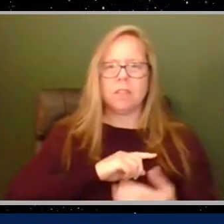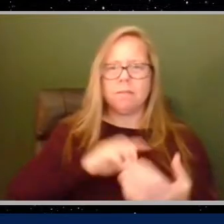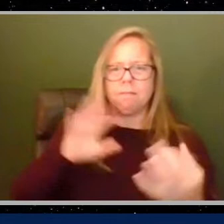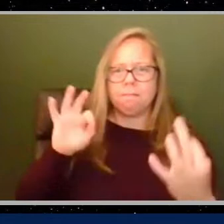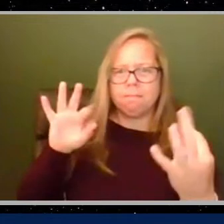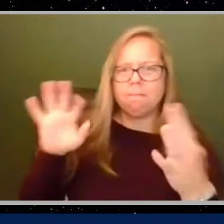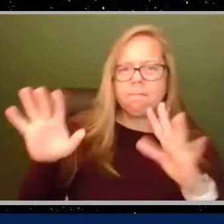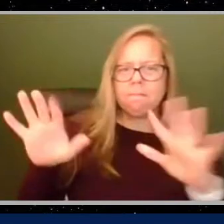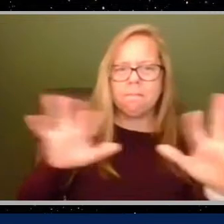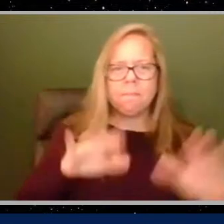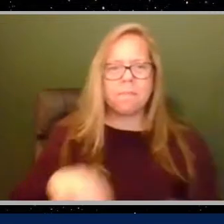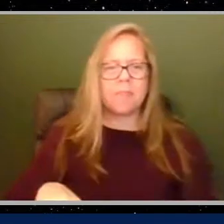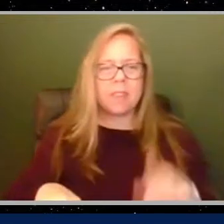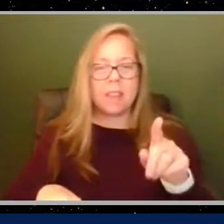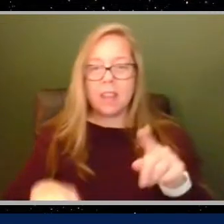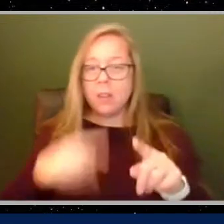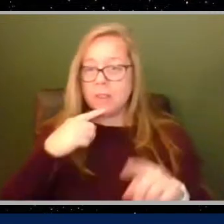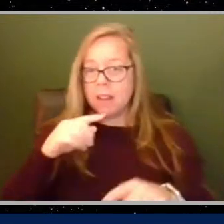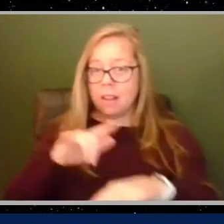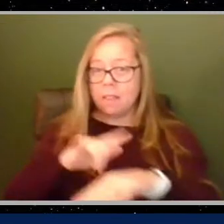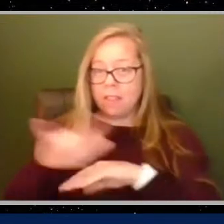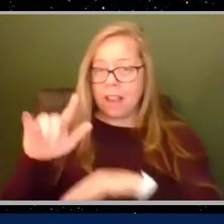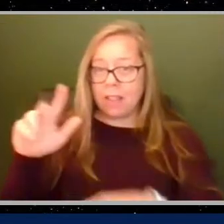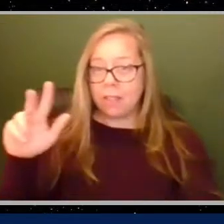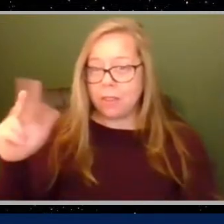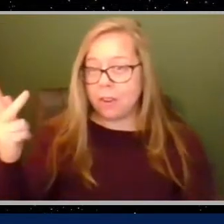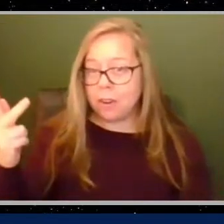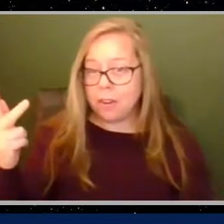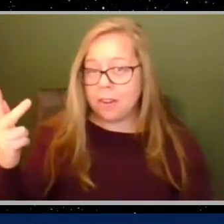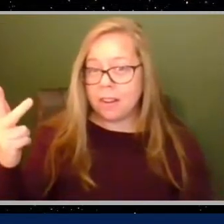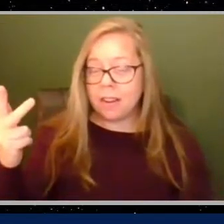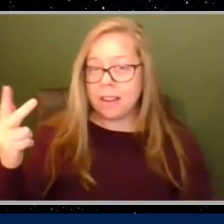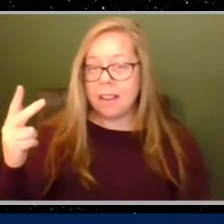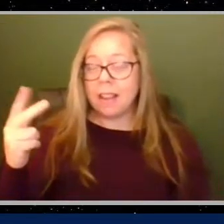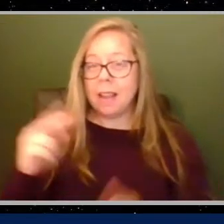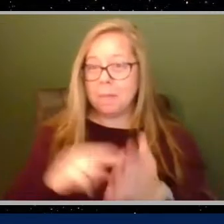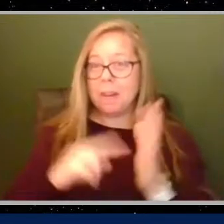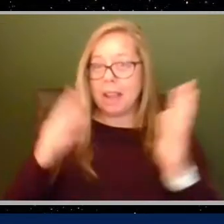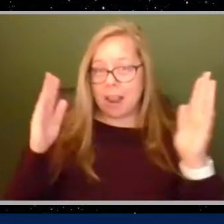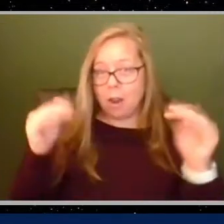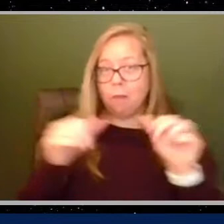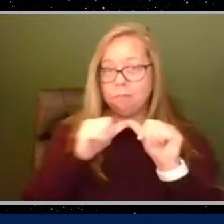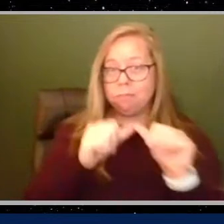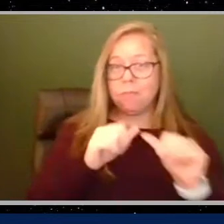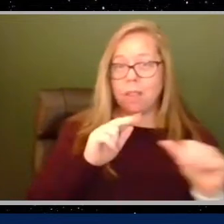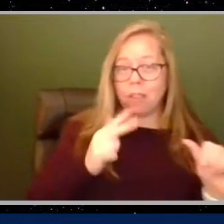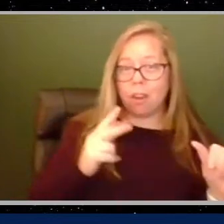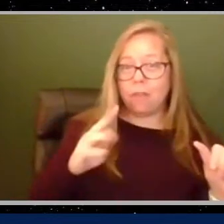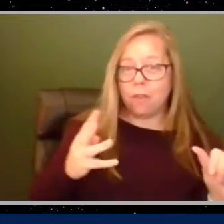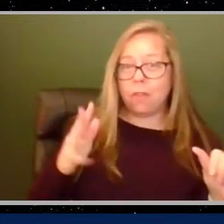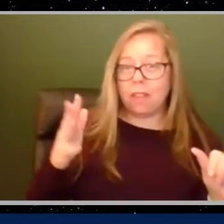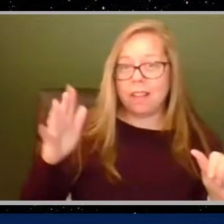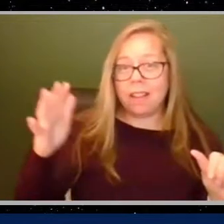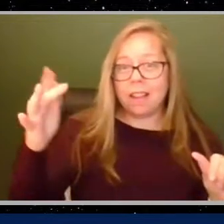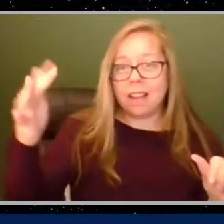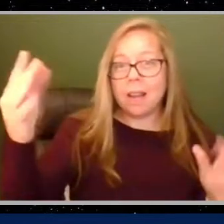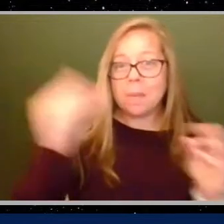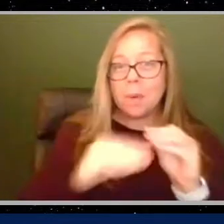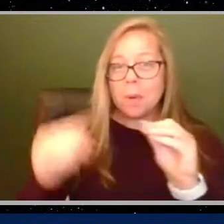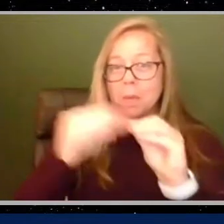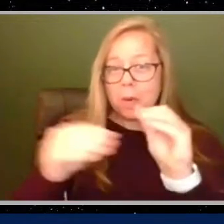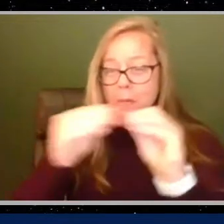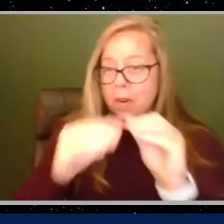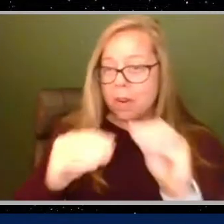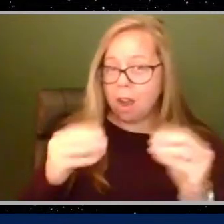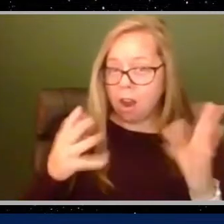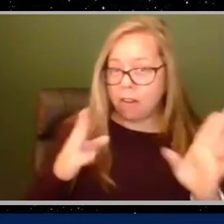I heard flight 3. Does that mean pretty much? I mean, I would hope there's going to be a 3, 4, 5, 6, 7. But is there